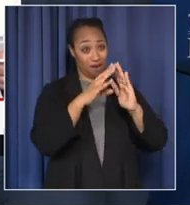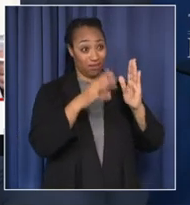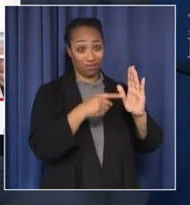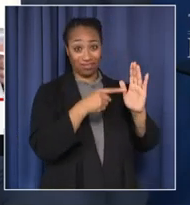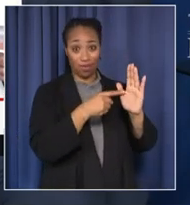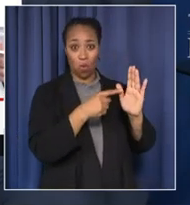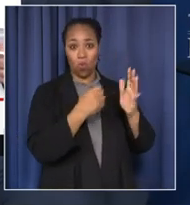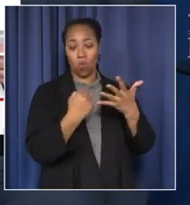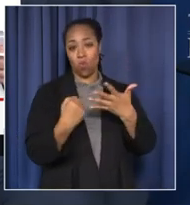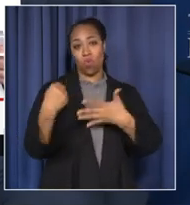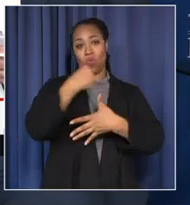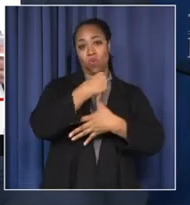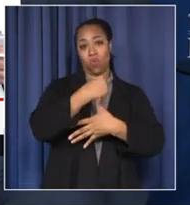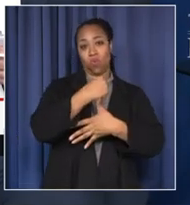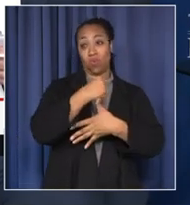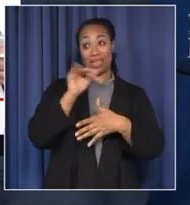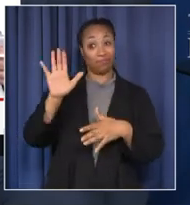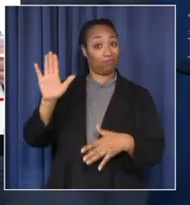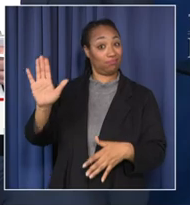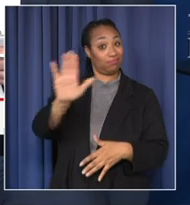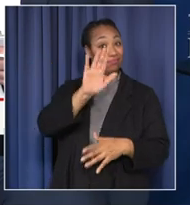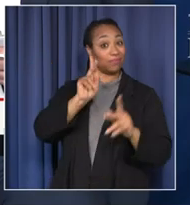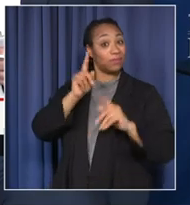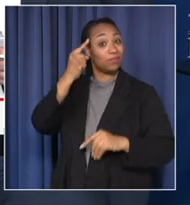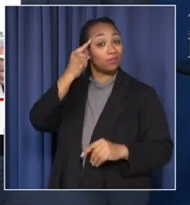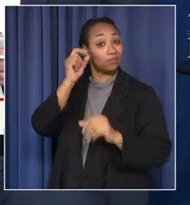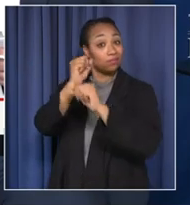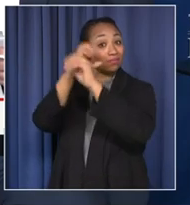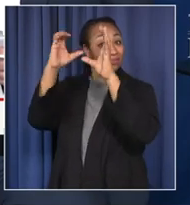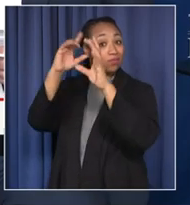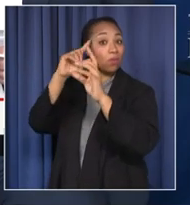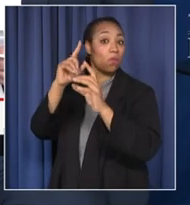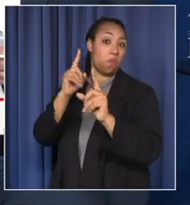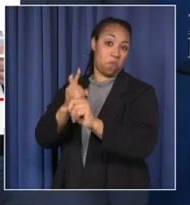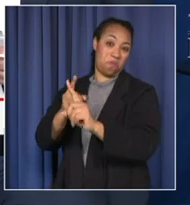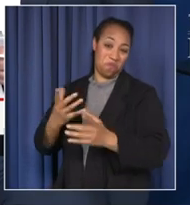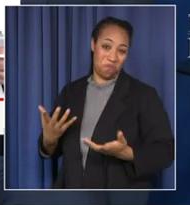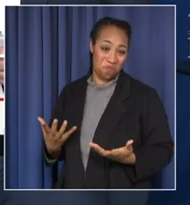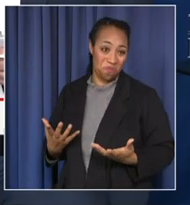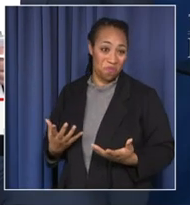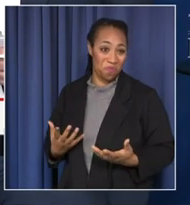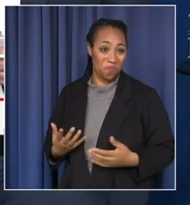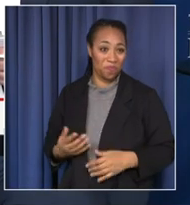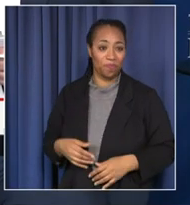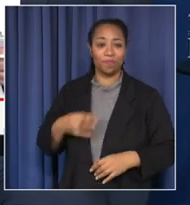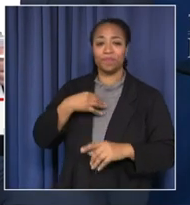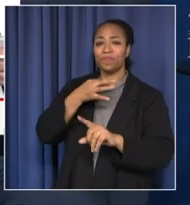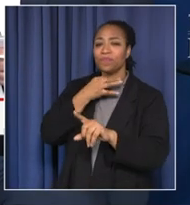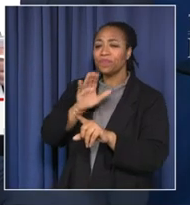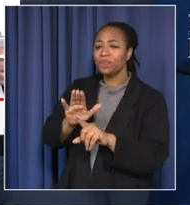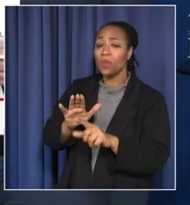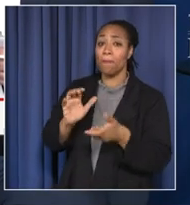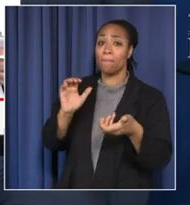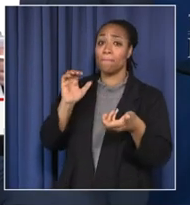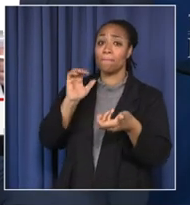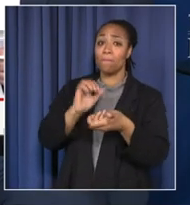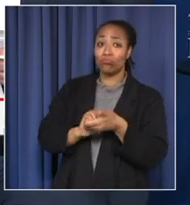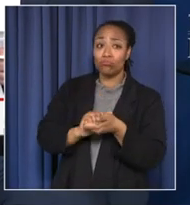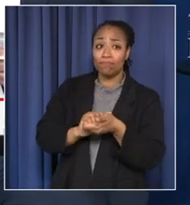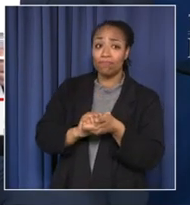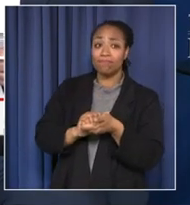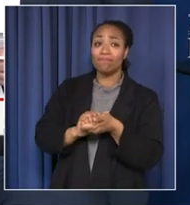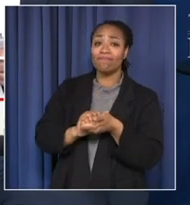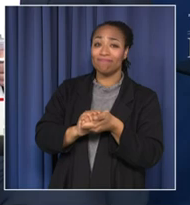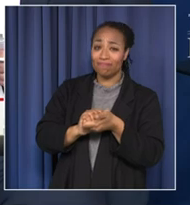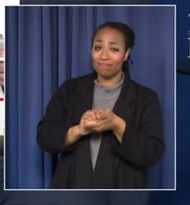I want to ask you a little bit more about your partnership with the National League of Cities that you announced, a new advisory group, as you mentioned,